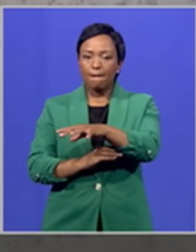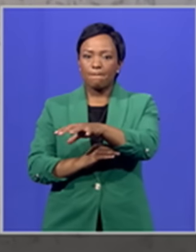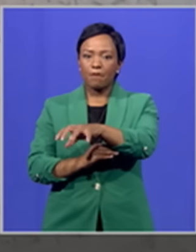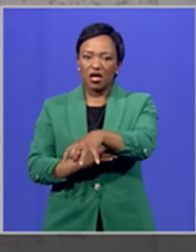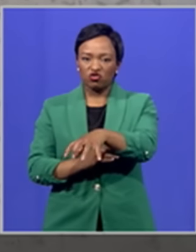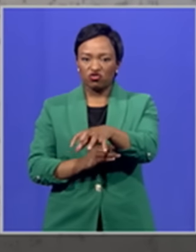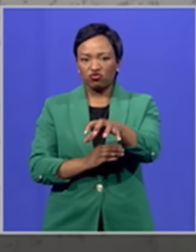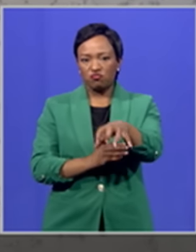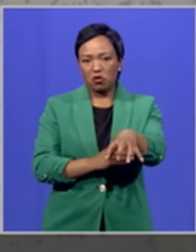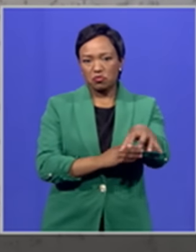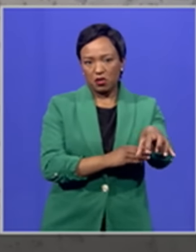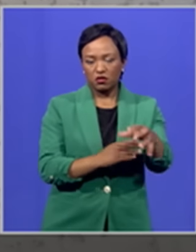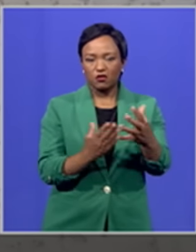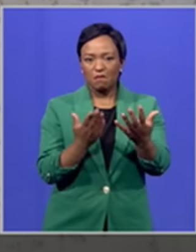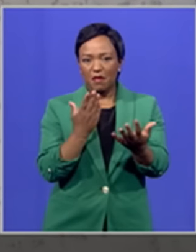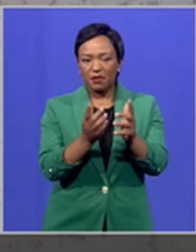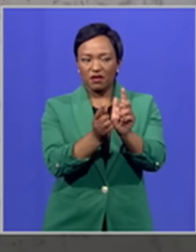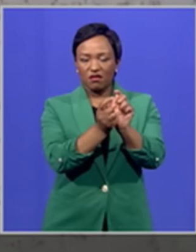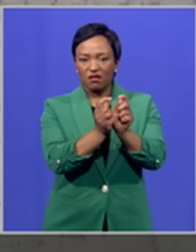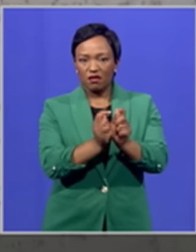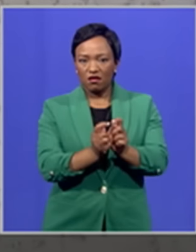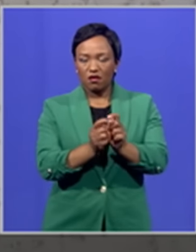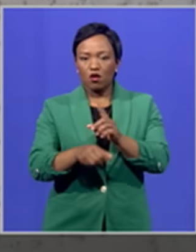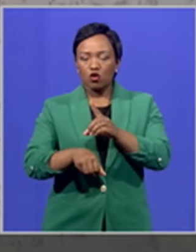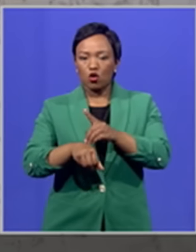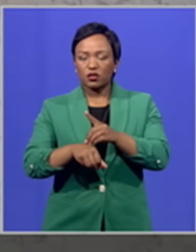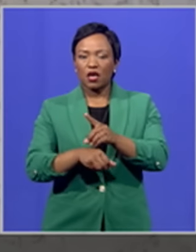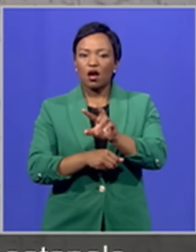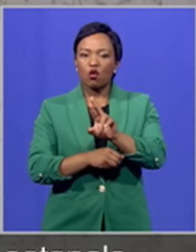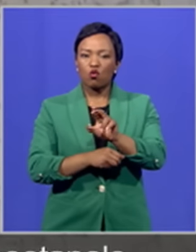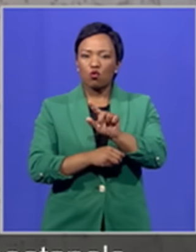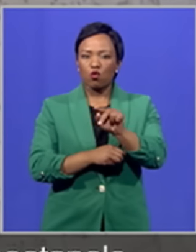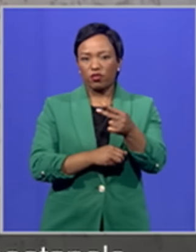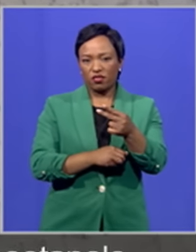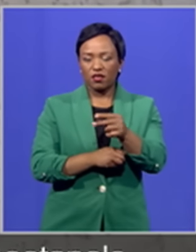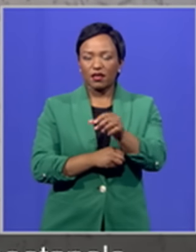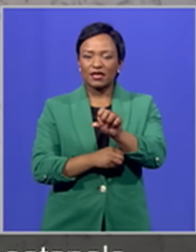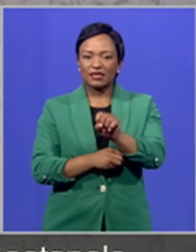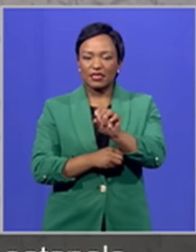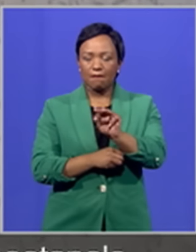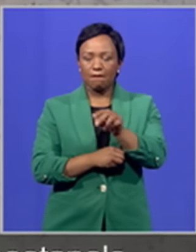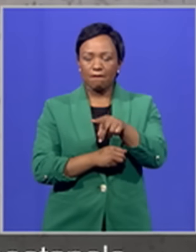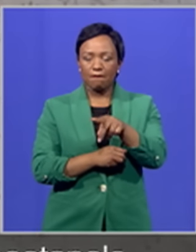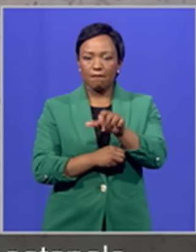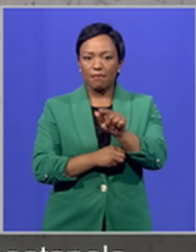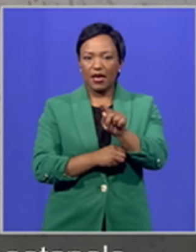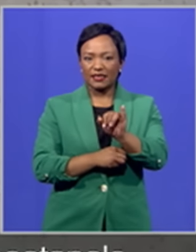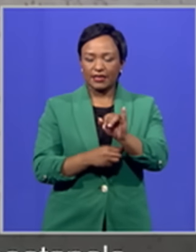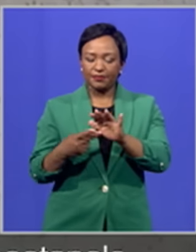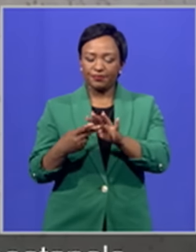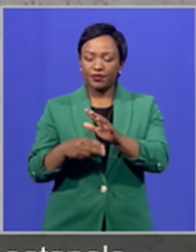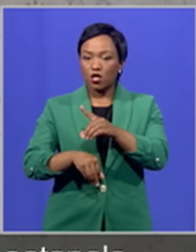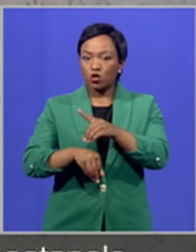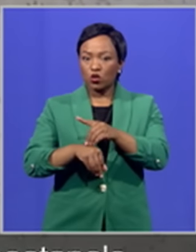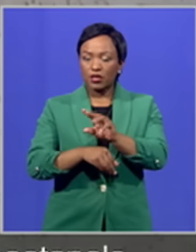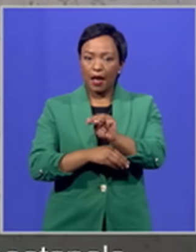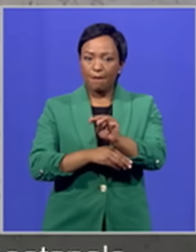of the roadmaps, including especially Dr. Ruth Mompati and Ngaka Modiri Molema, because we don't think